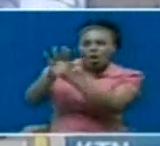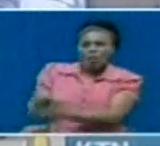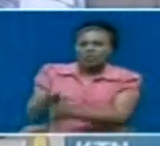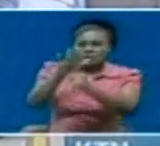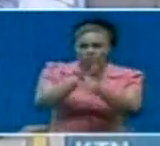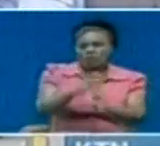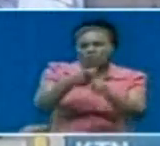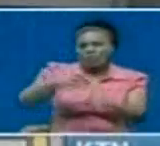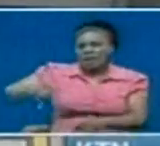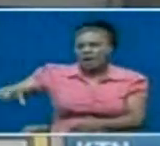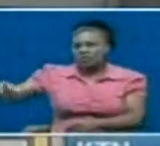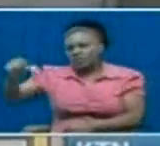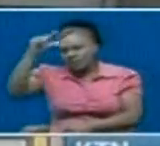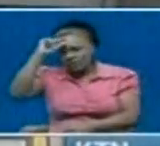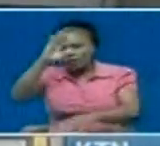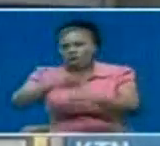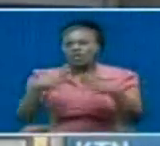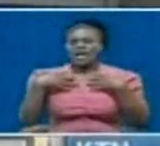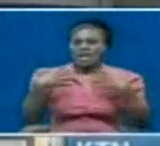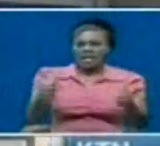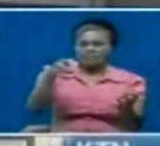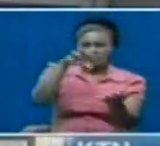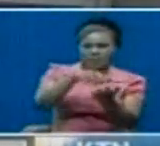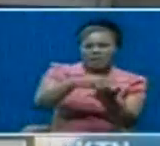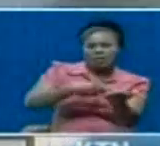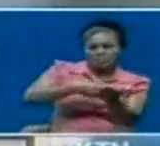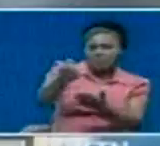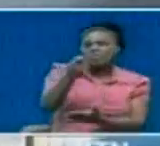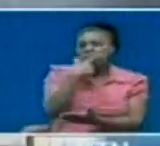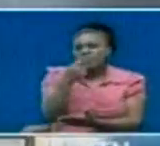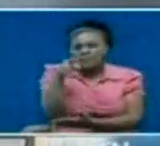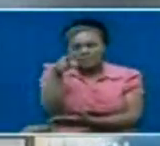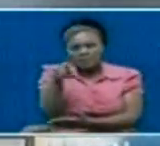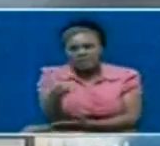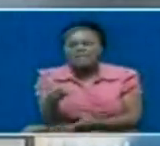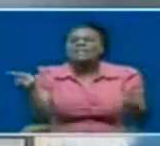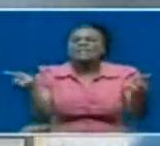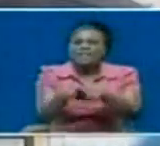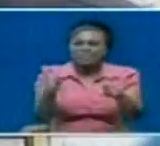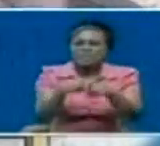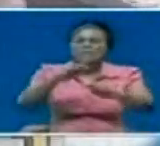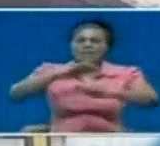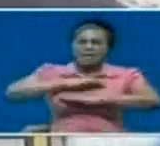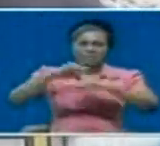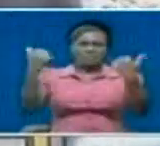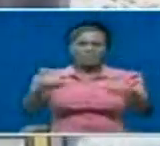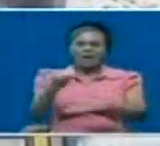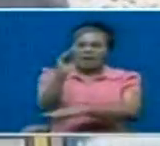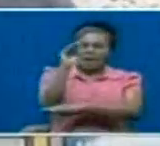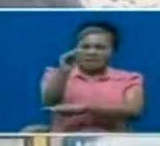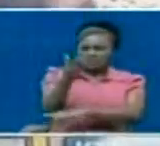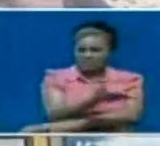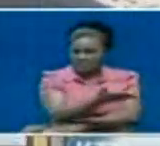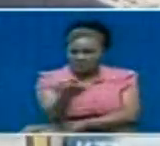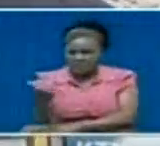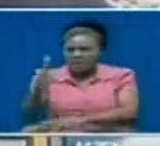the county government over health matters. The supply of drugs to county health facilities is also inadequate. Asking them to